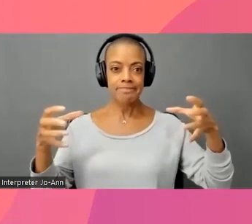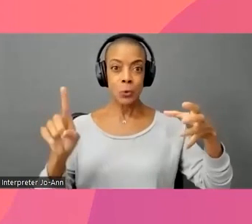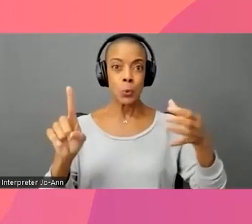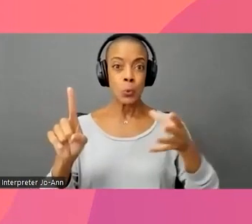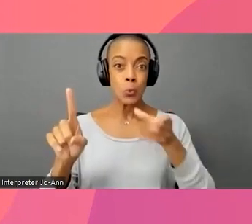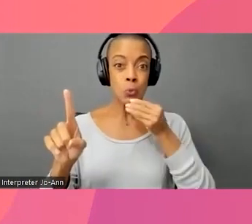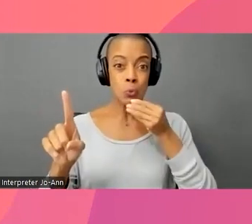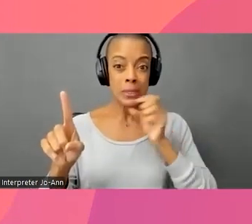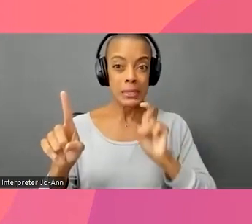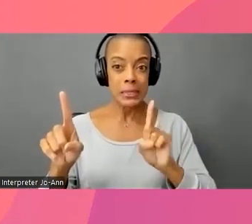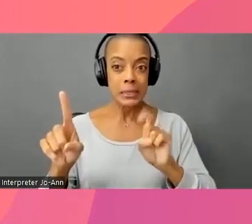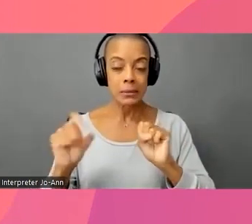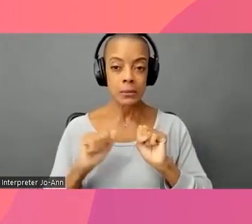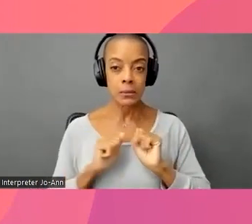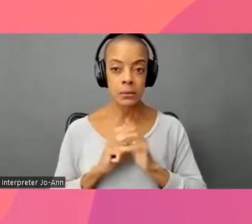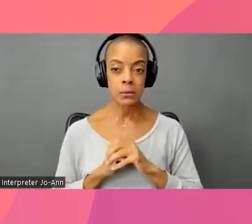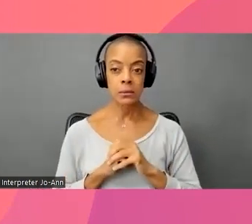so this image,